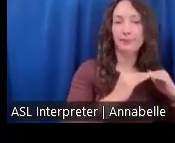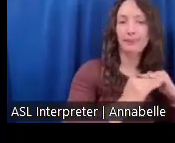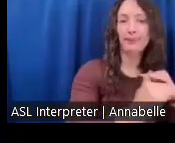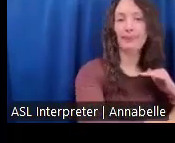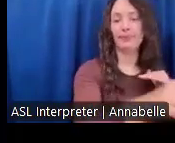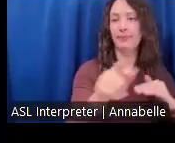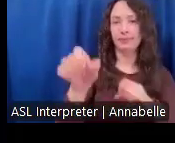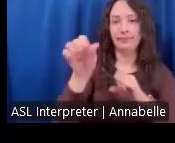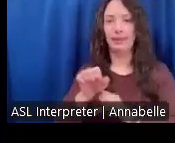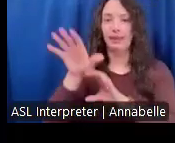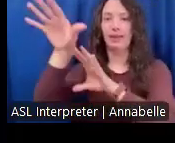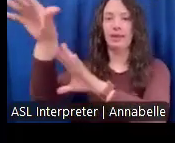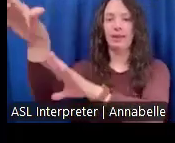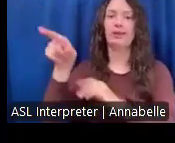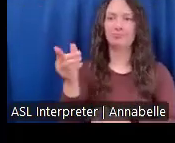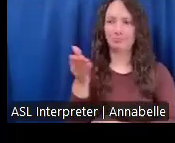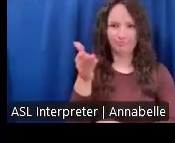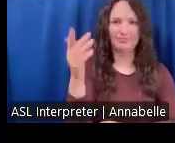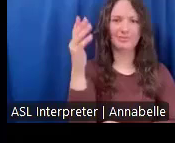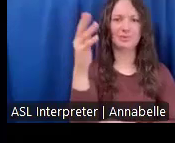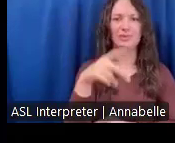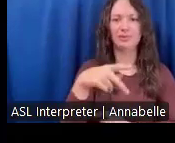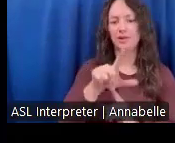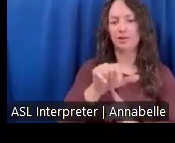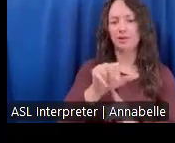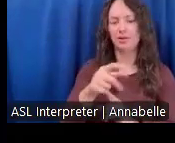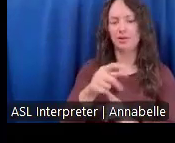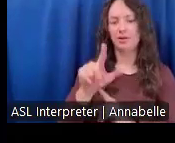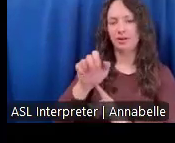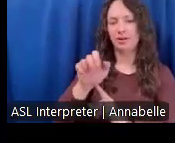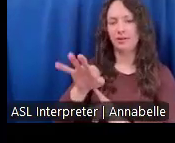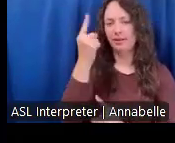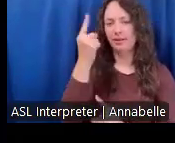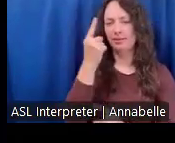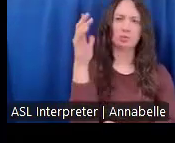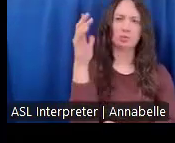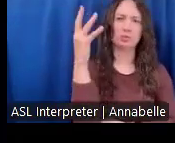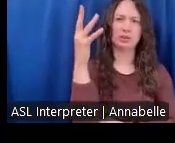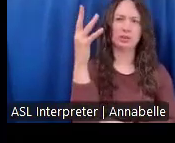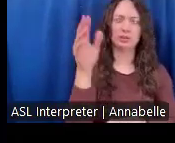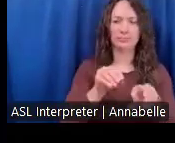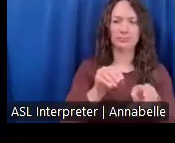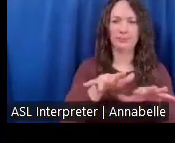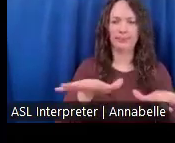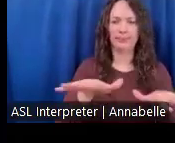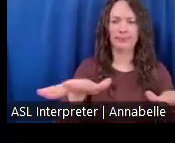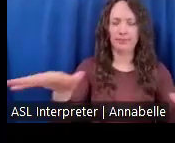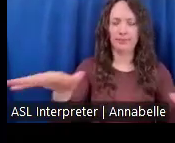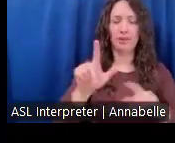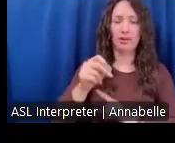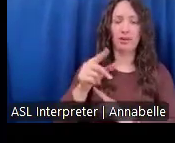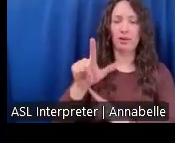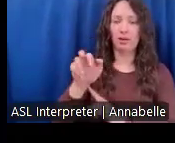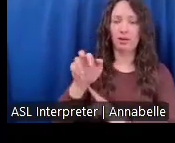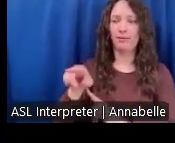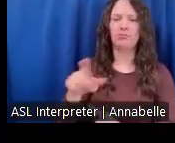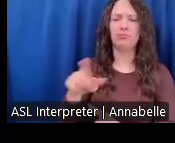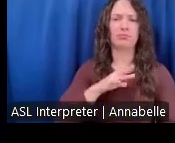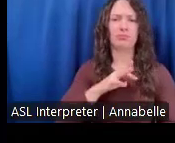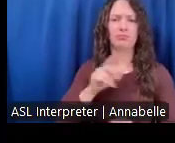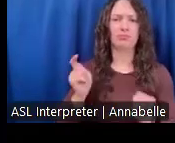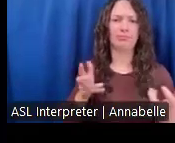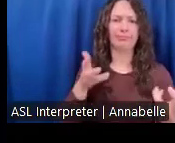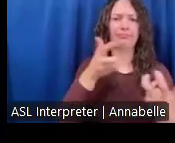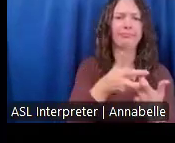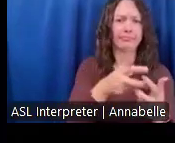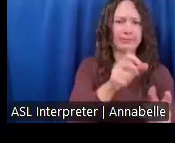think about tree species migration, longleaf may actually be a pretty adaptable species given the different range of conditions that